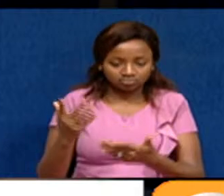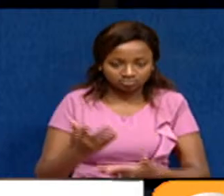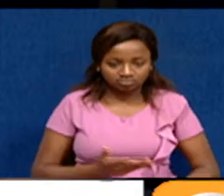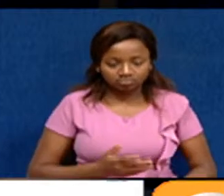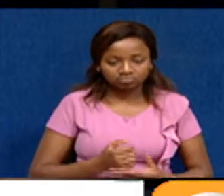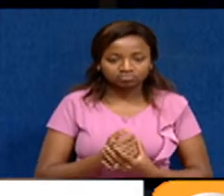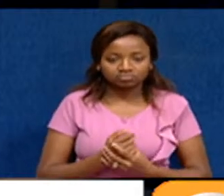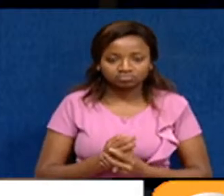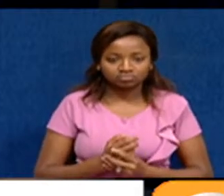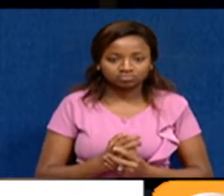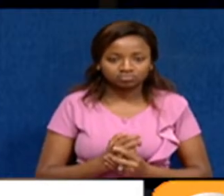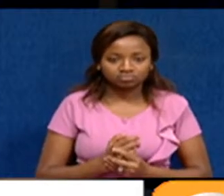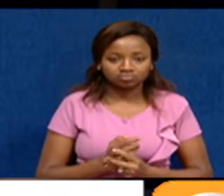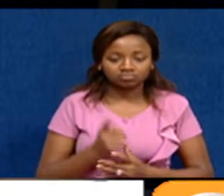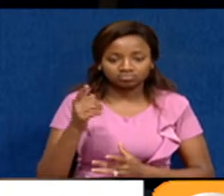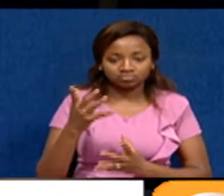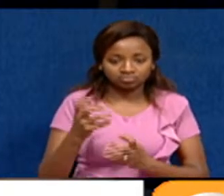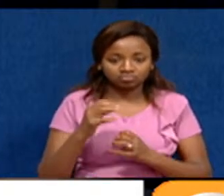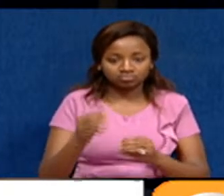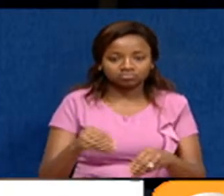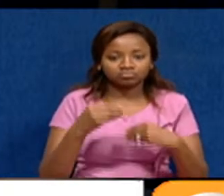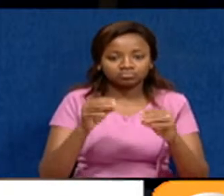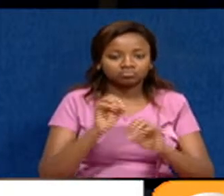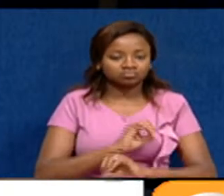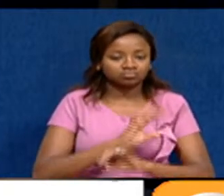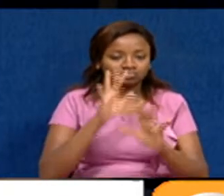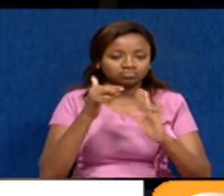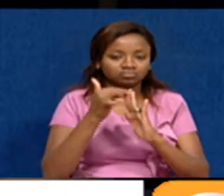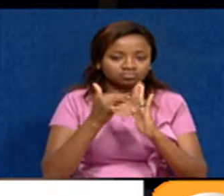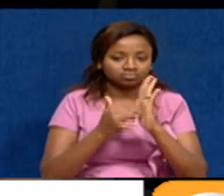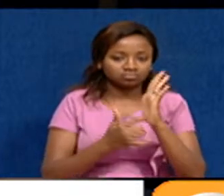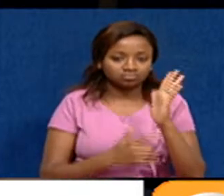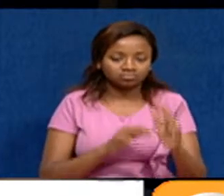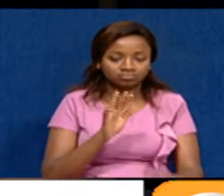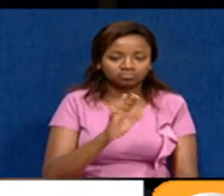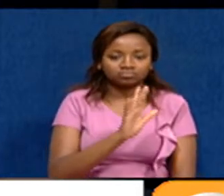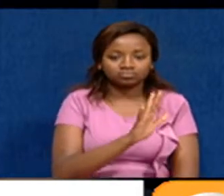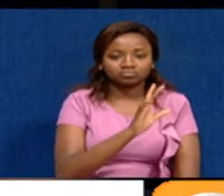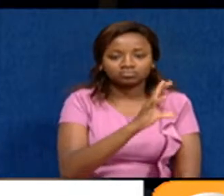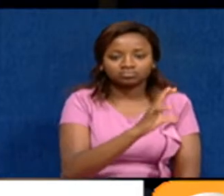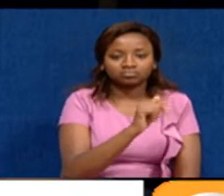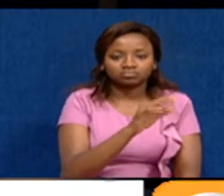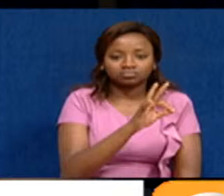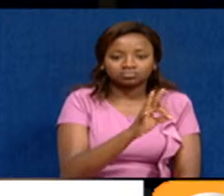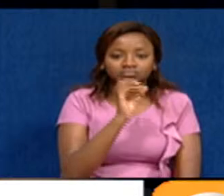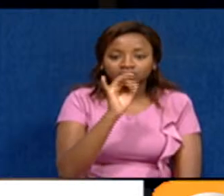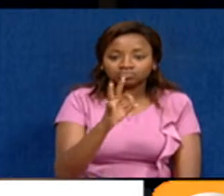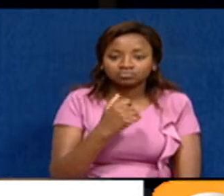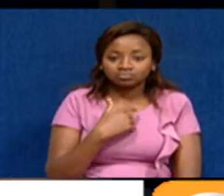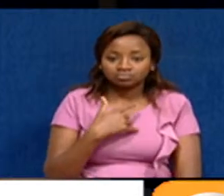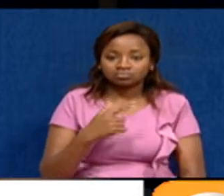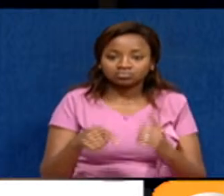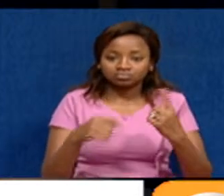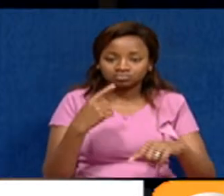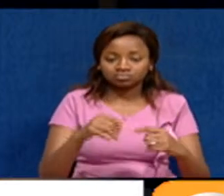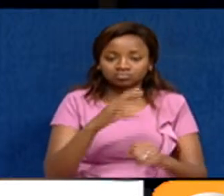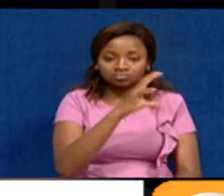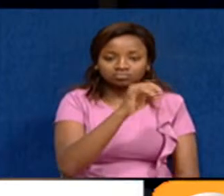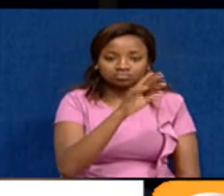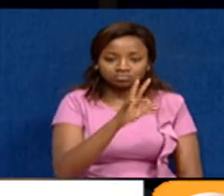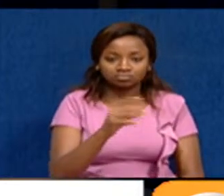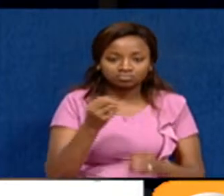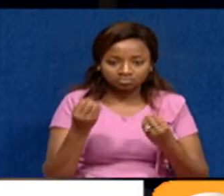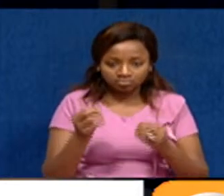must give a clear indication to CAF, if they are CAF matches, or to FIFA,